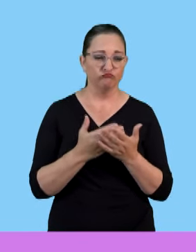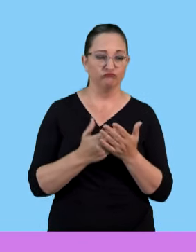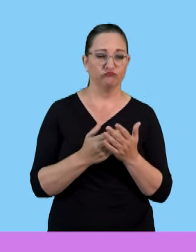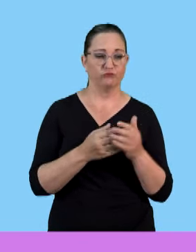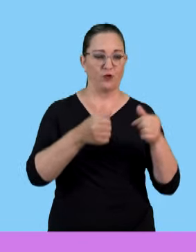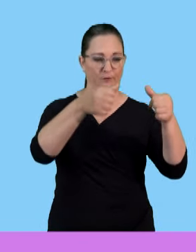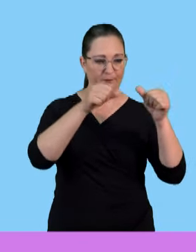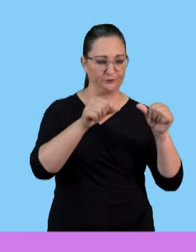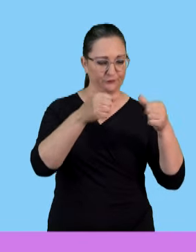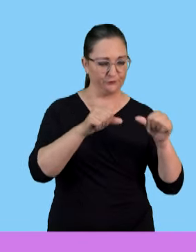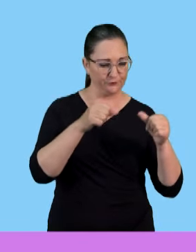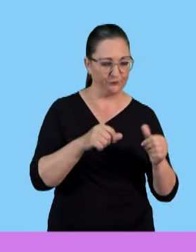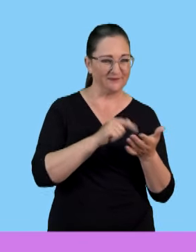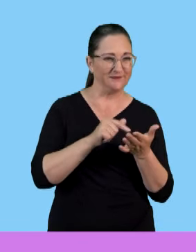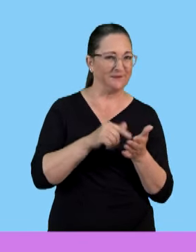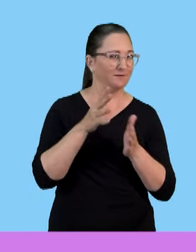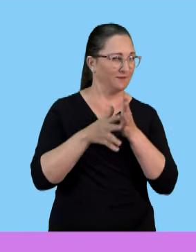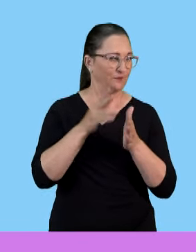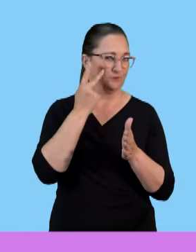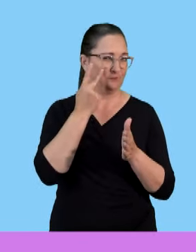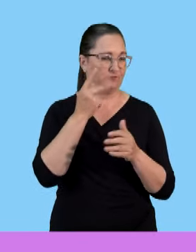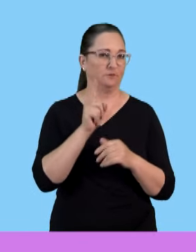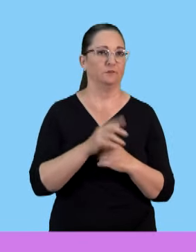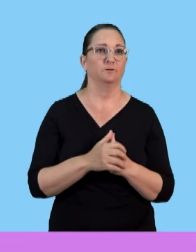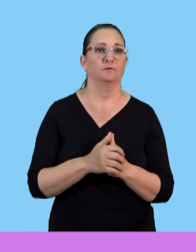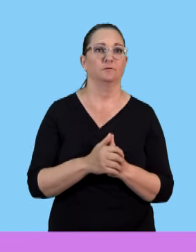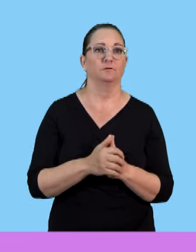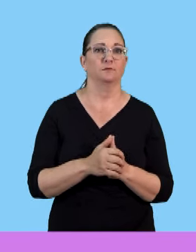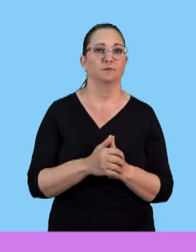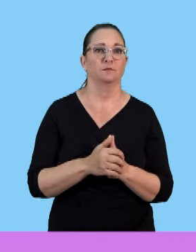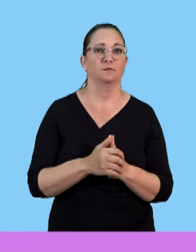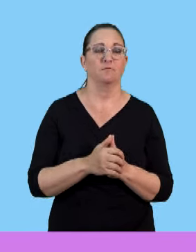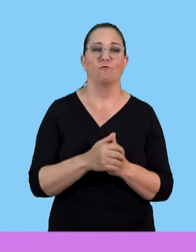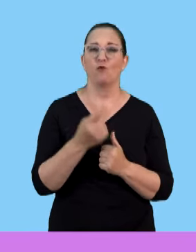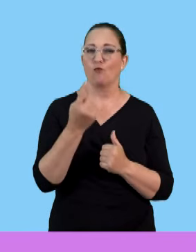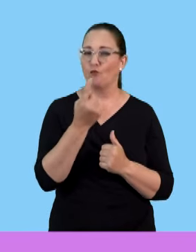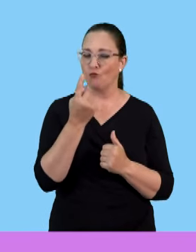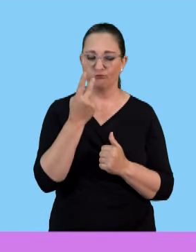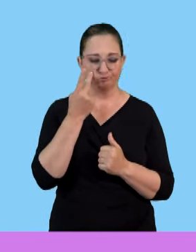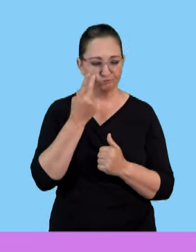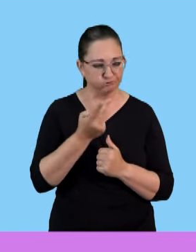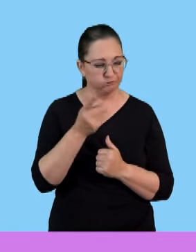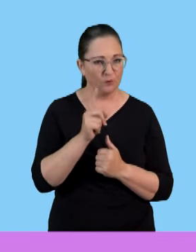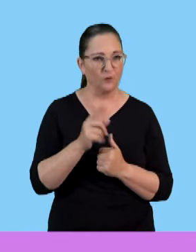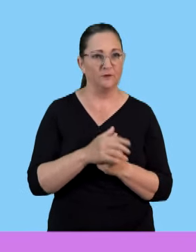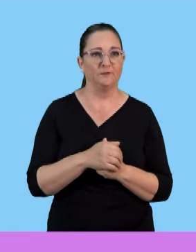calculate moving downwards. Now, you are going to only consider